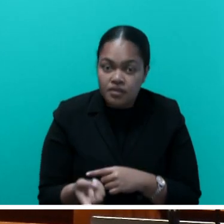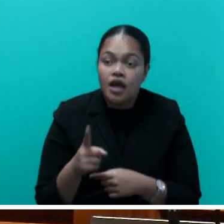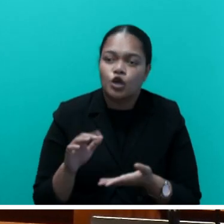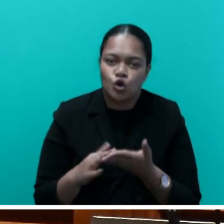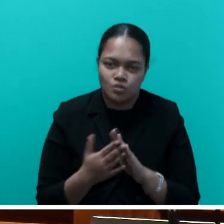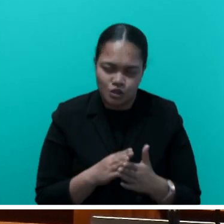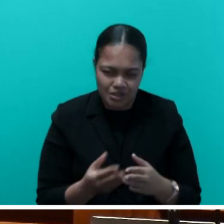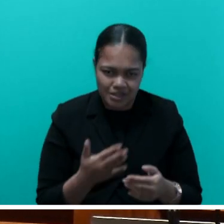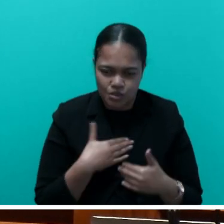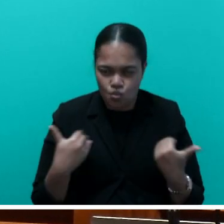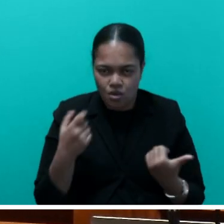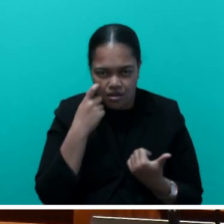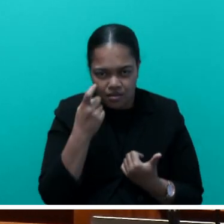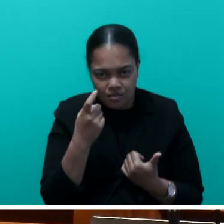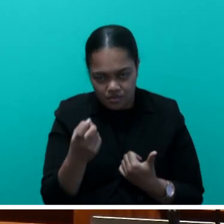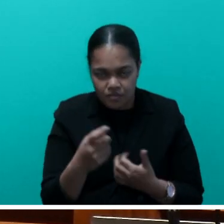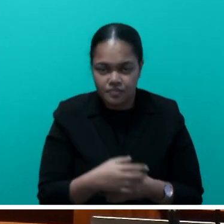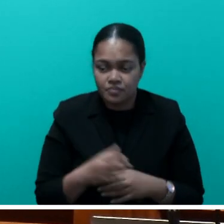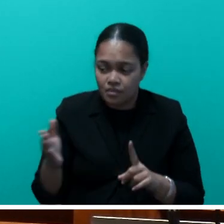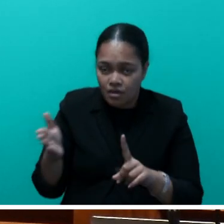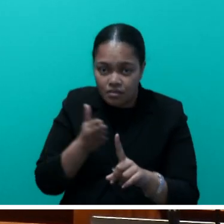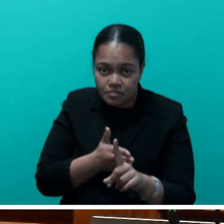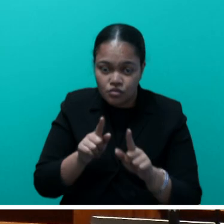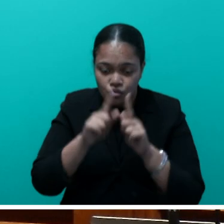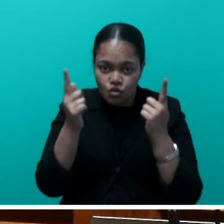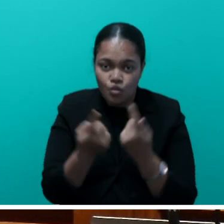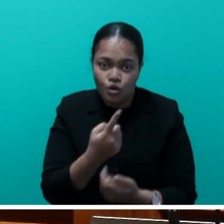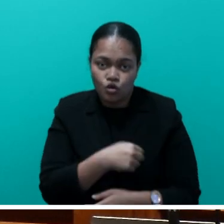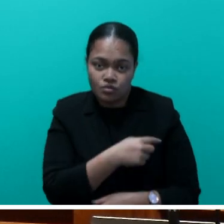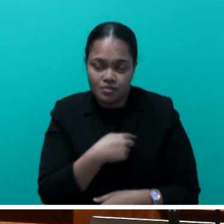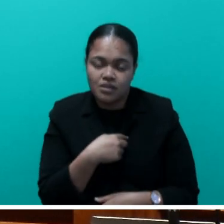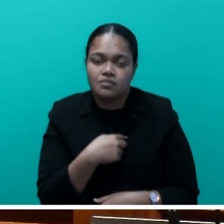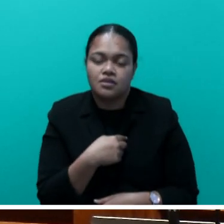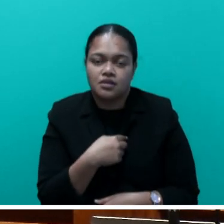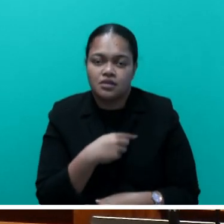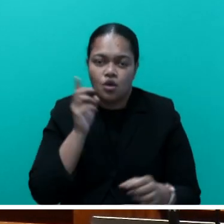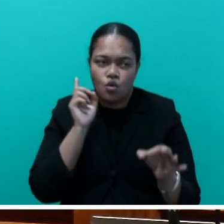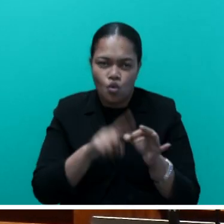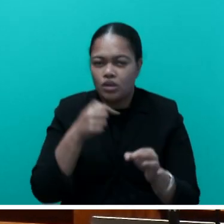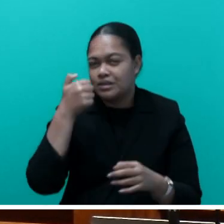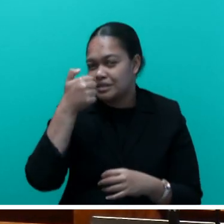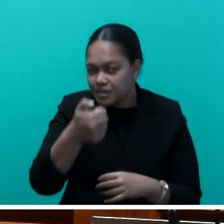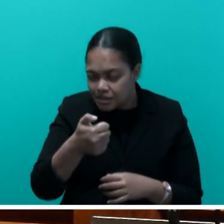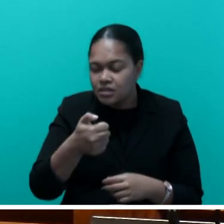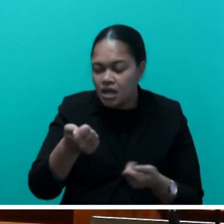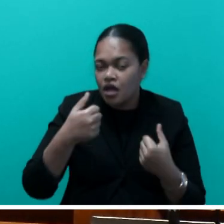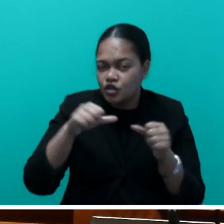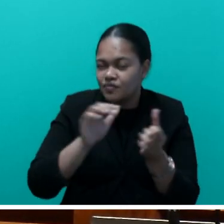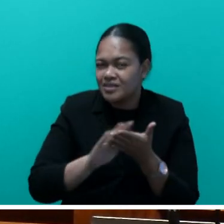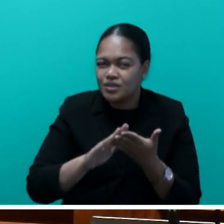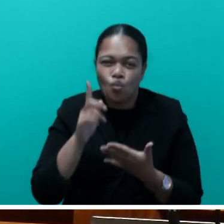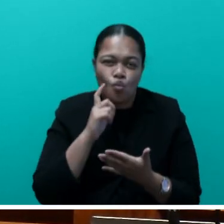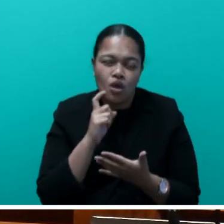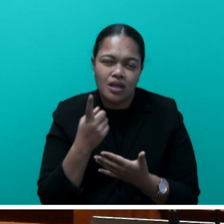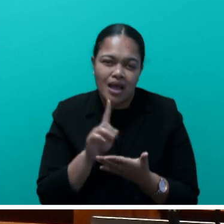well-being. Mr. Speaker, sir, in aligning to our global commitment to Sustainable Development Goals 6 on achieving clean water and